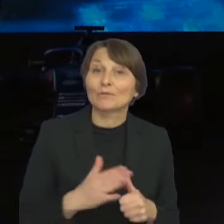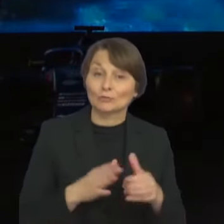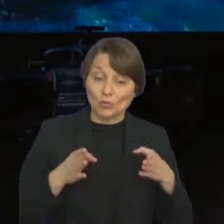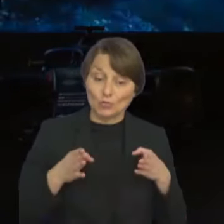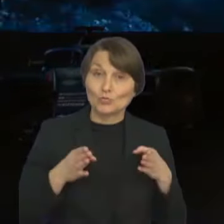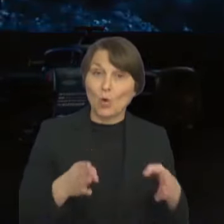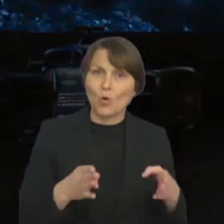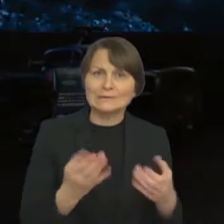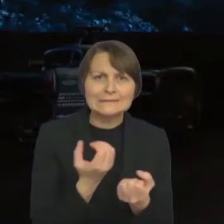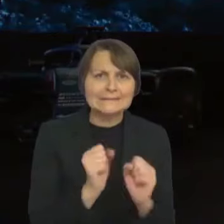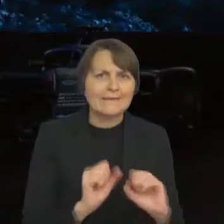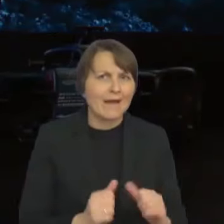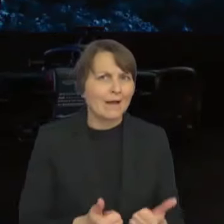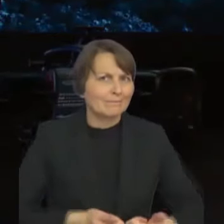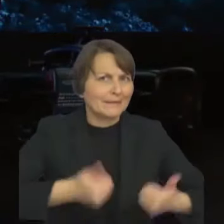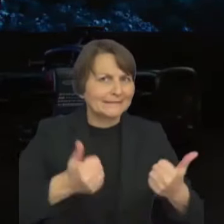In Europe,